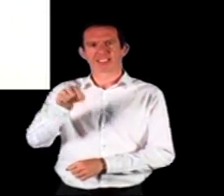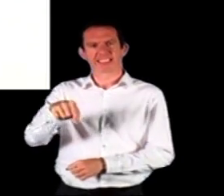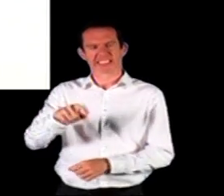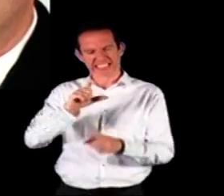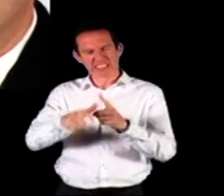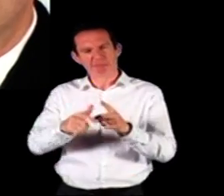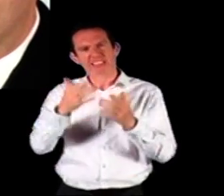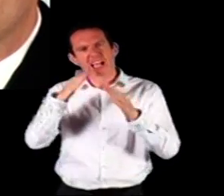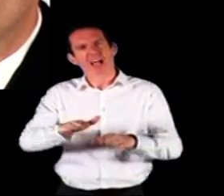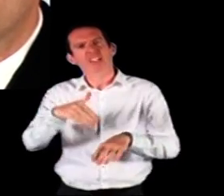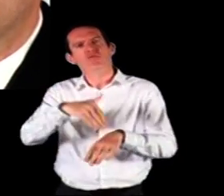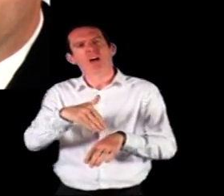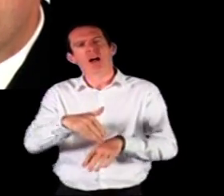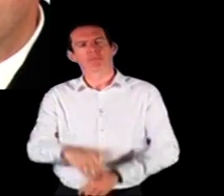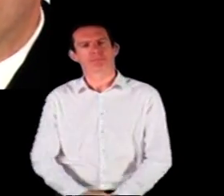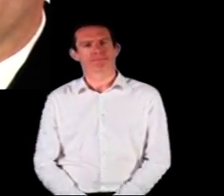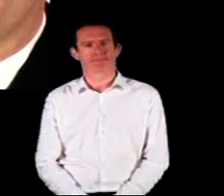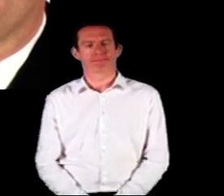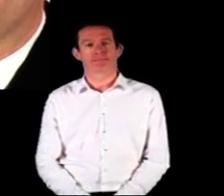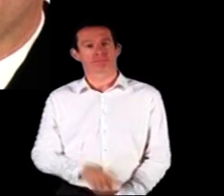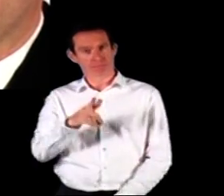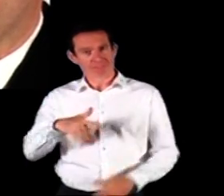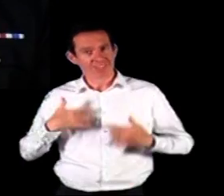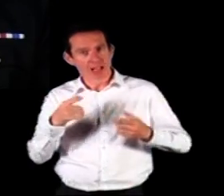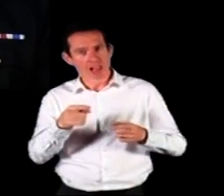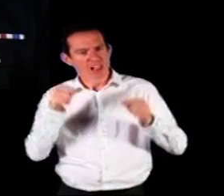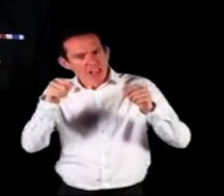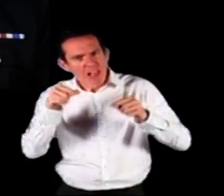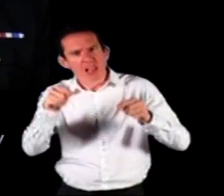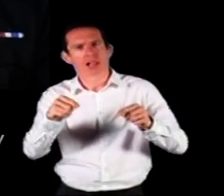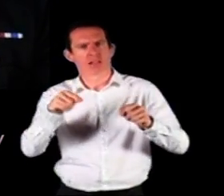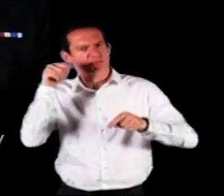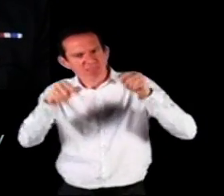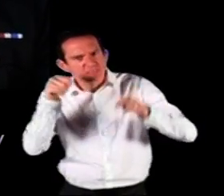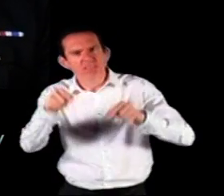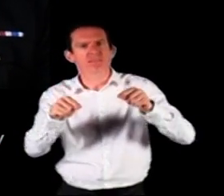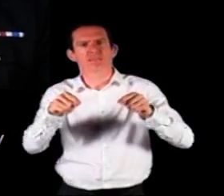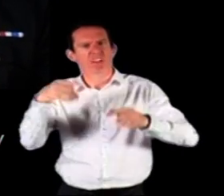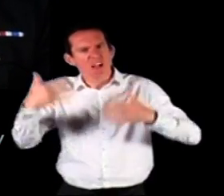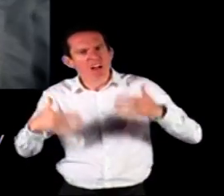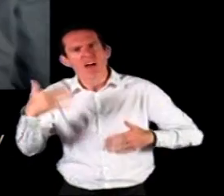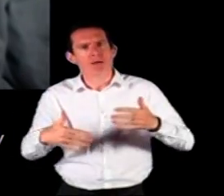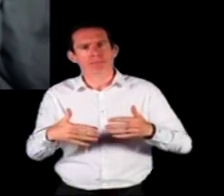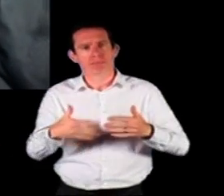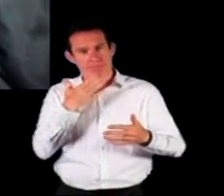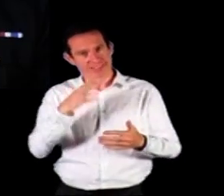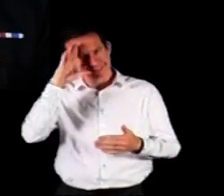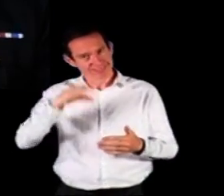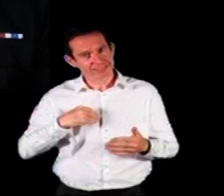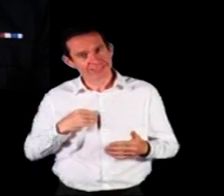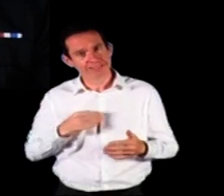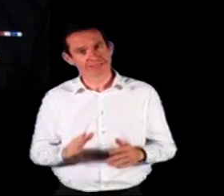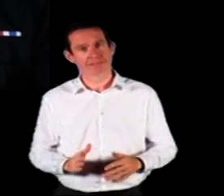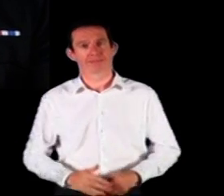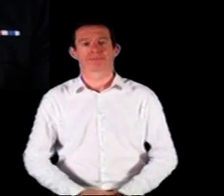kind. So, if you feel victimised, abused or harmed because of your disability then